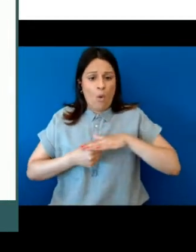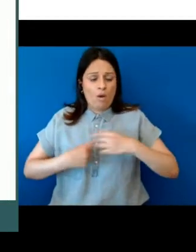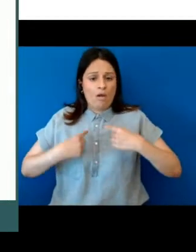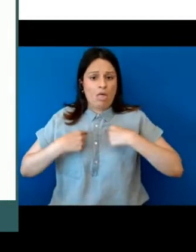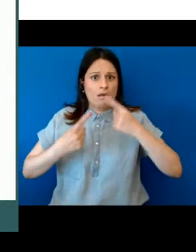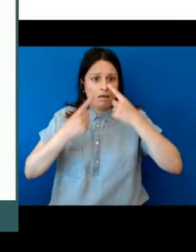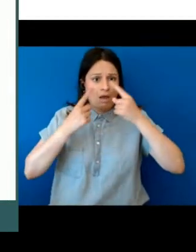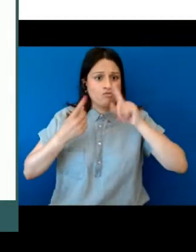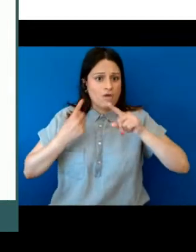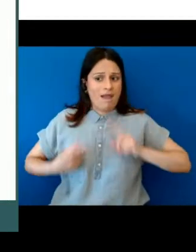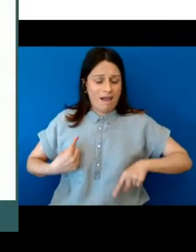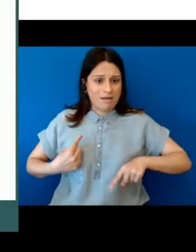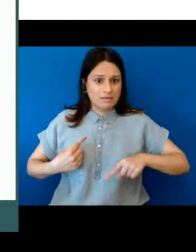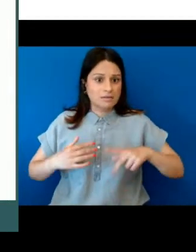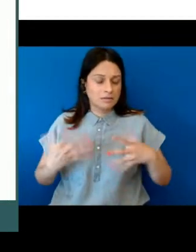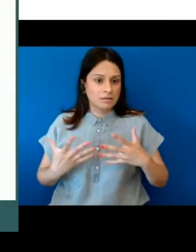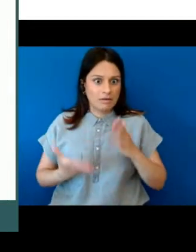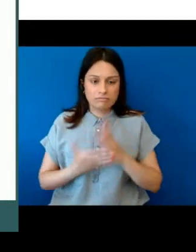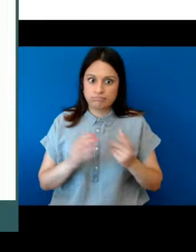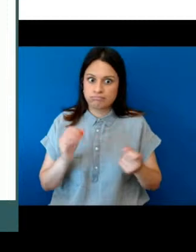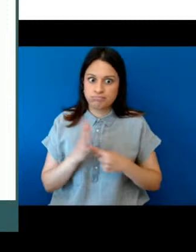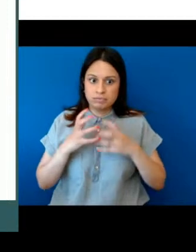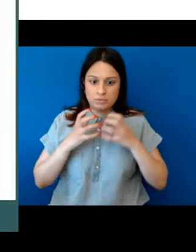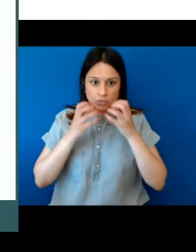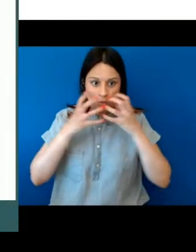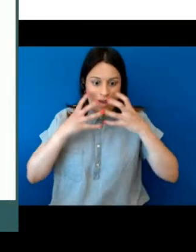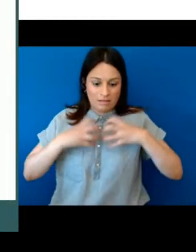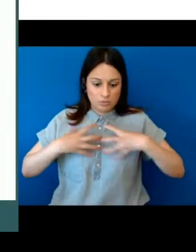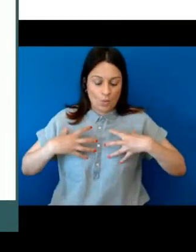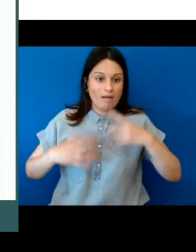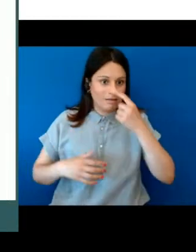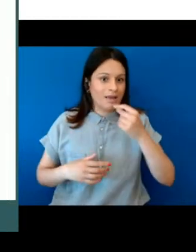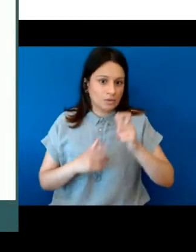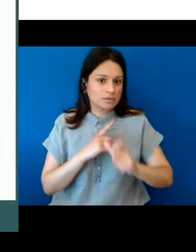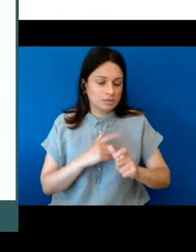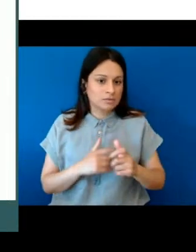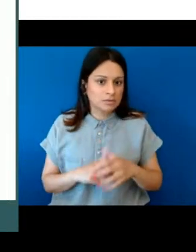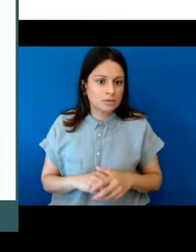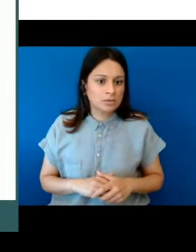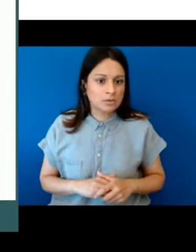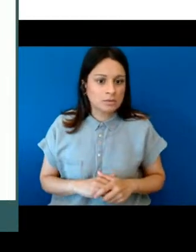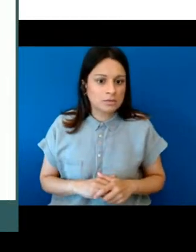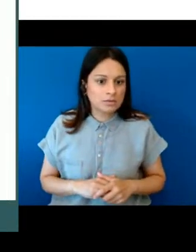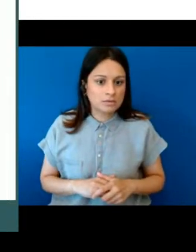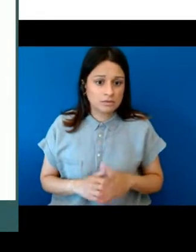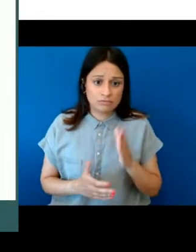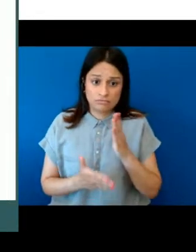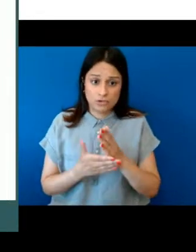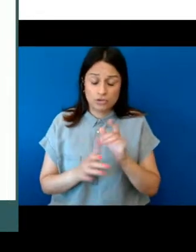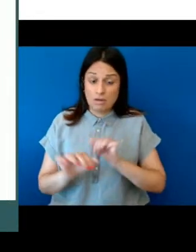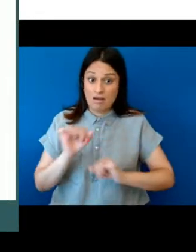obviously significant swelling is to be avoided.